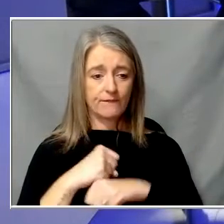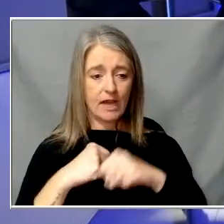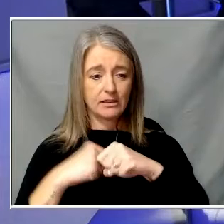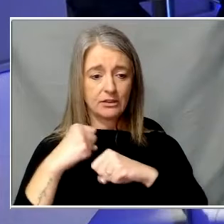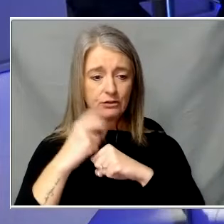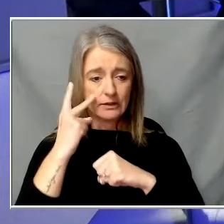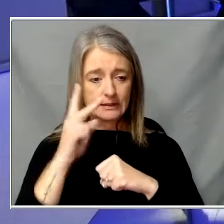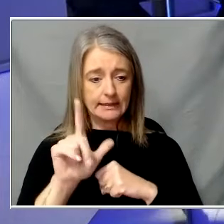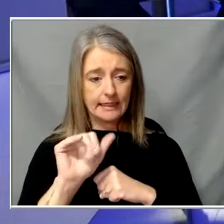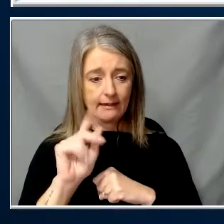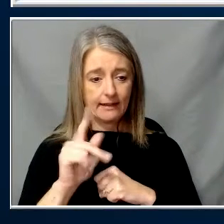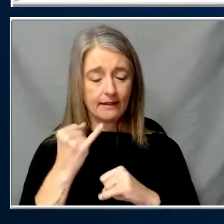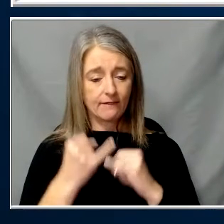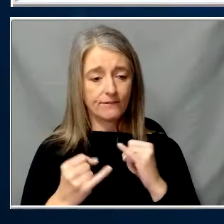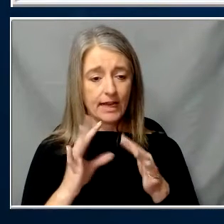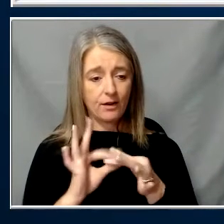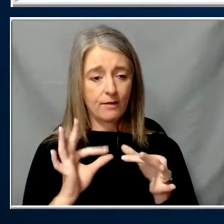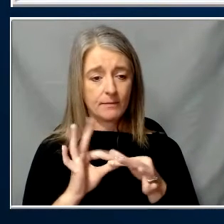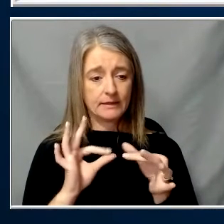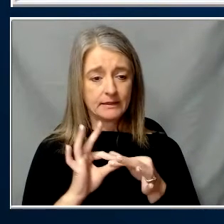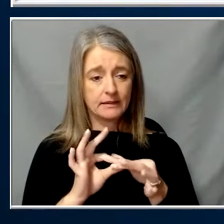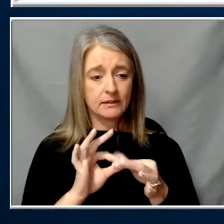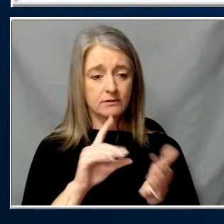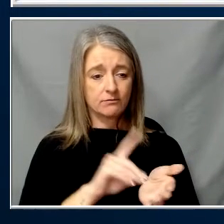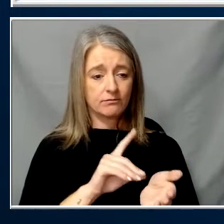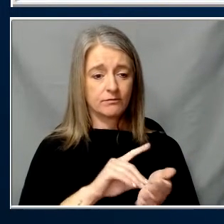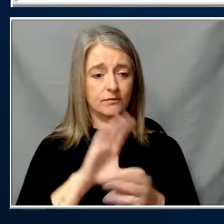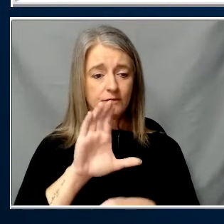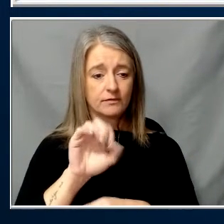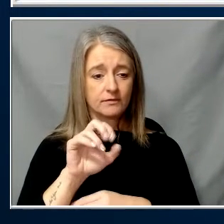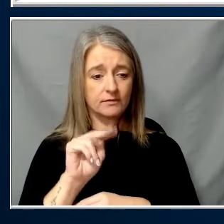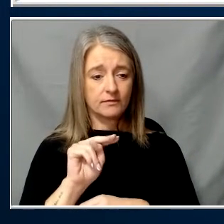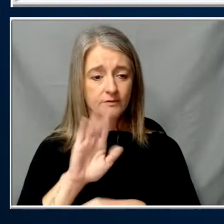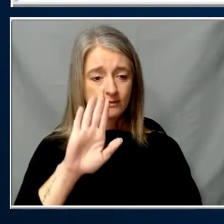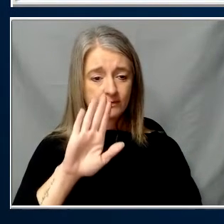final thoughts from all of our guests today. Dr. Sun, I want to start with you.